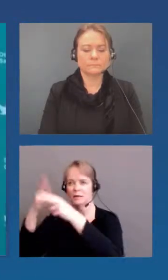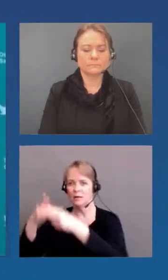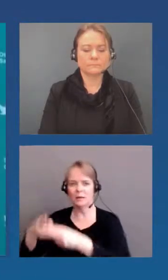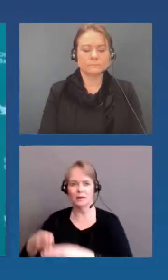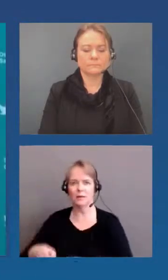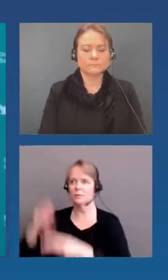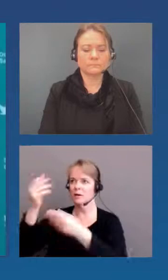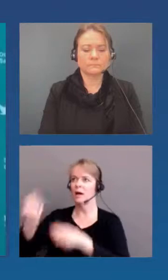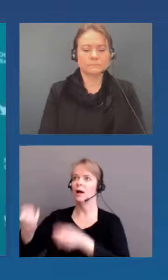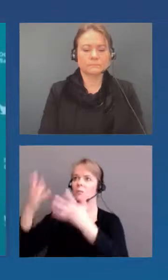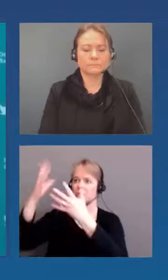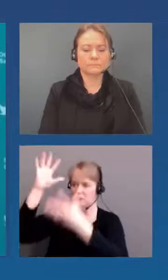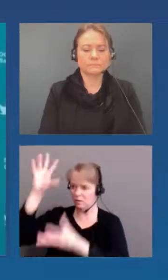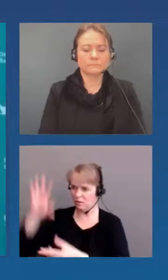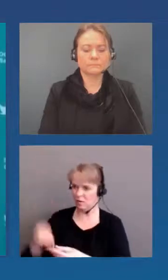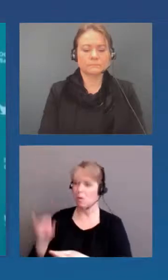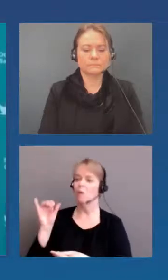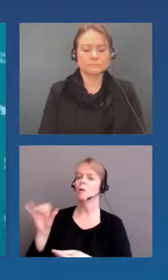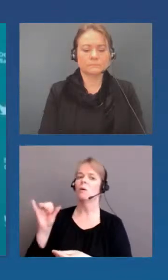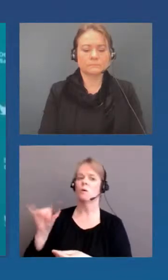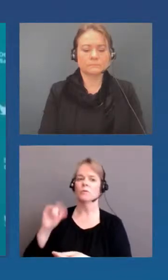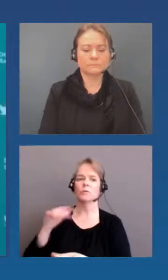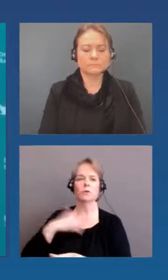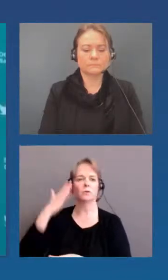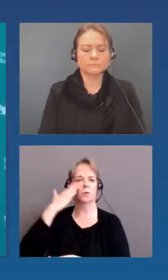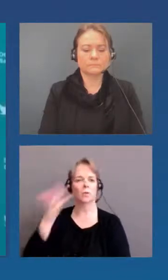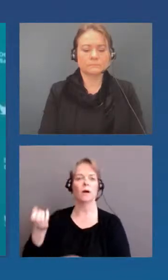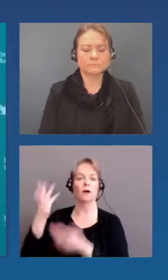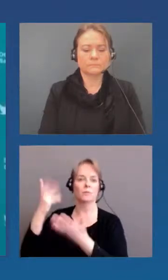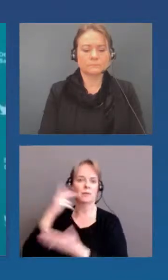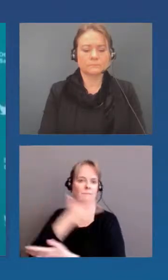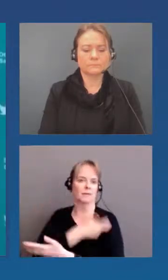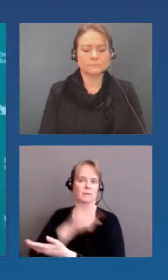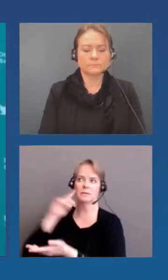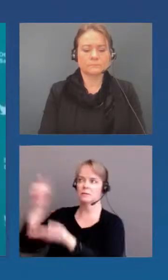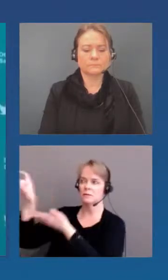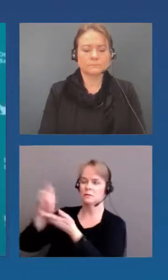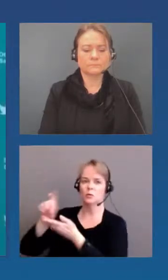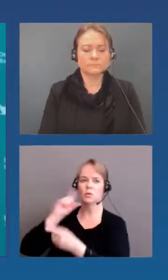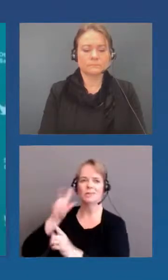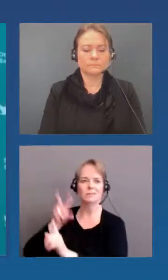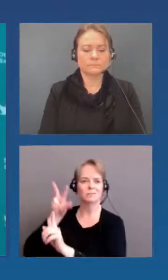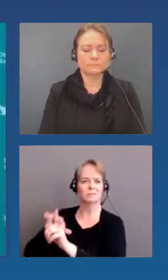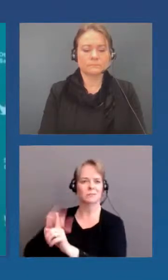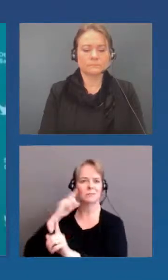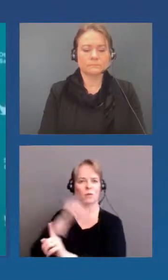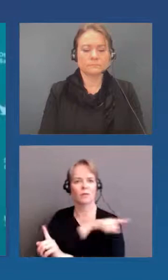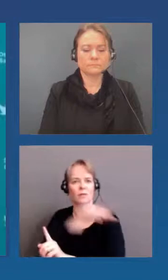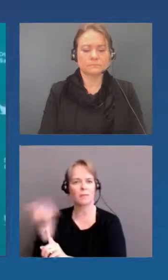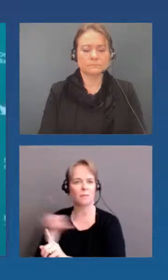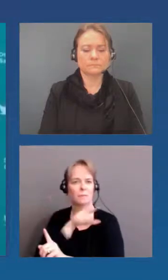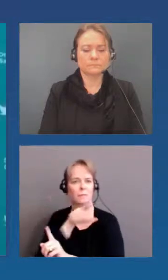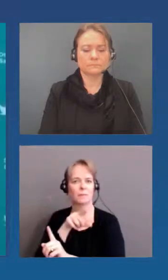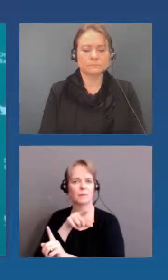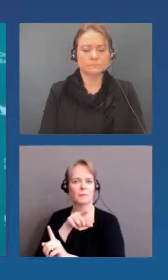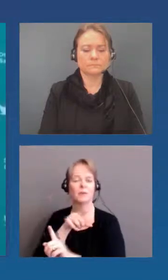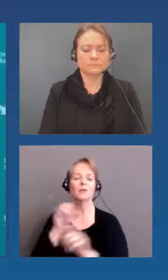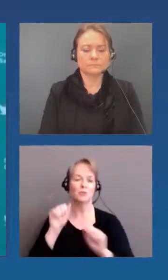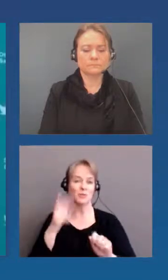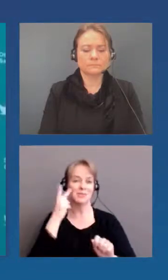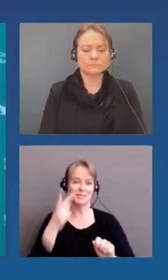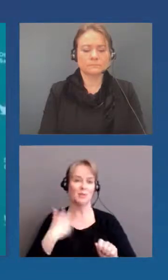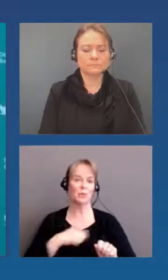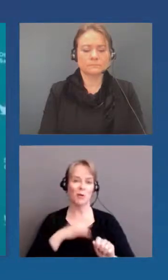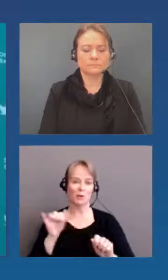this population that we need to allocate vaccine towards. And so you can tell we're doing this concurrently